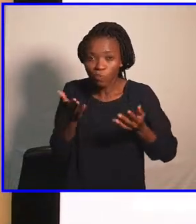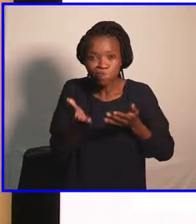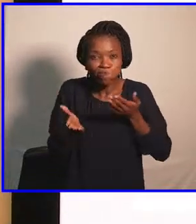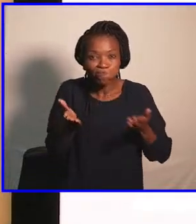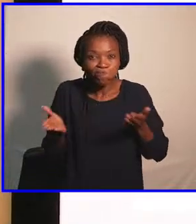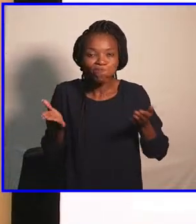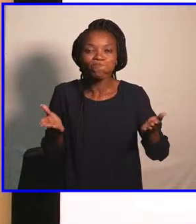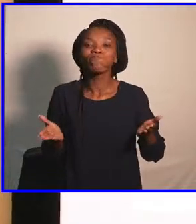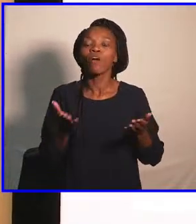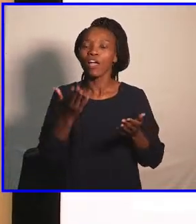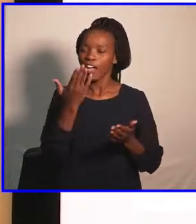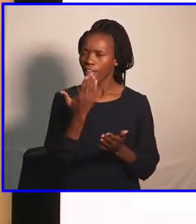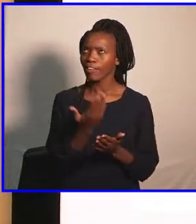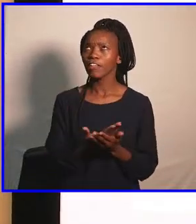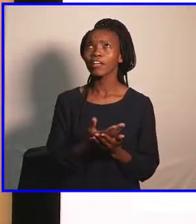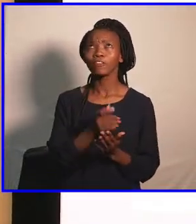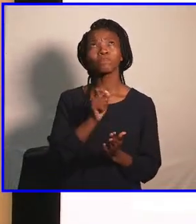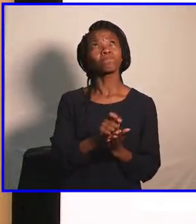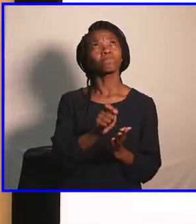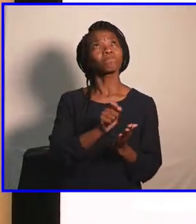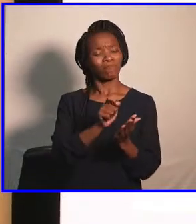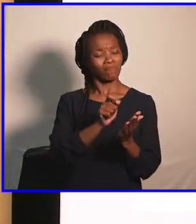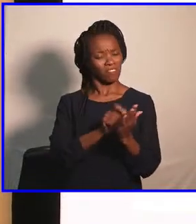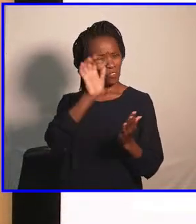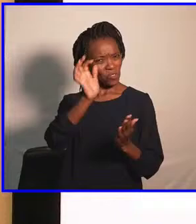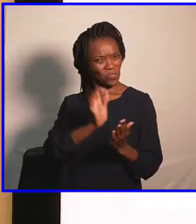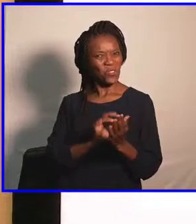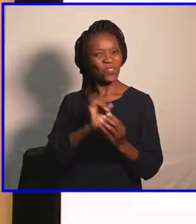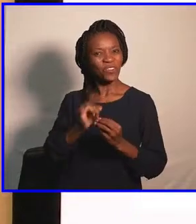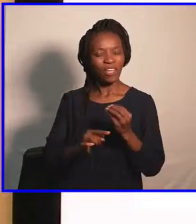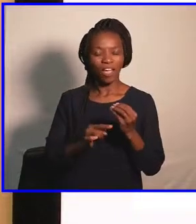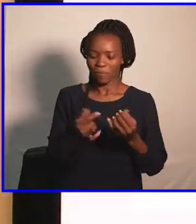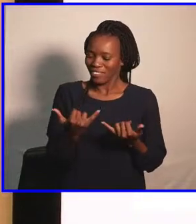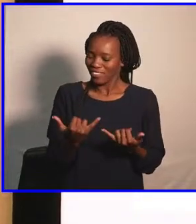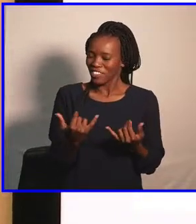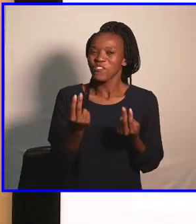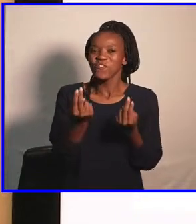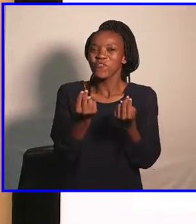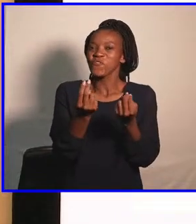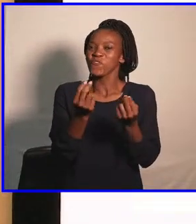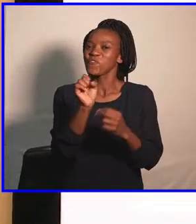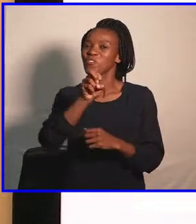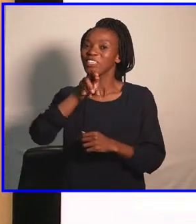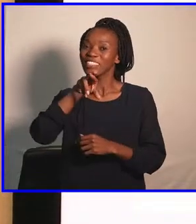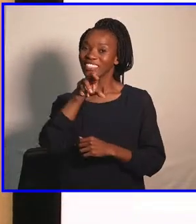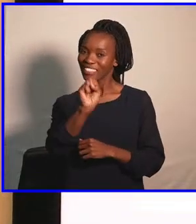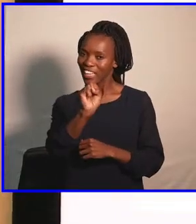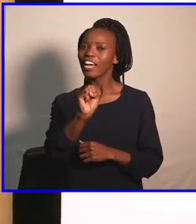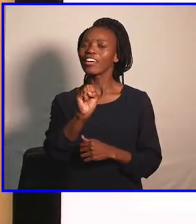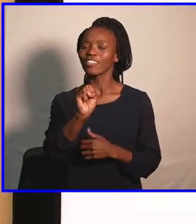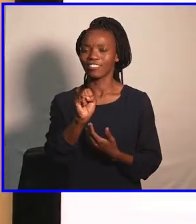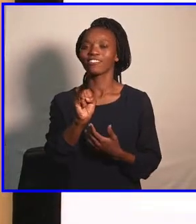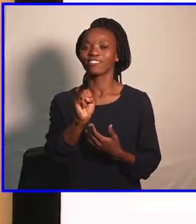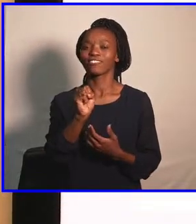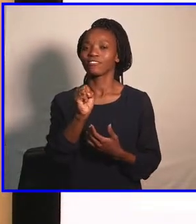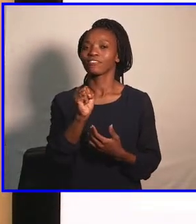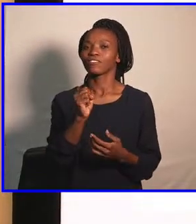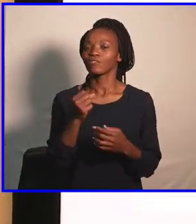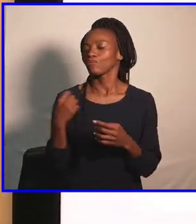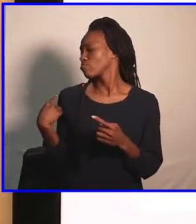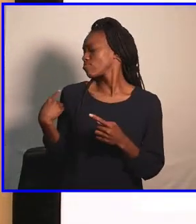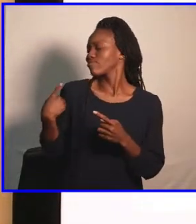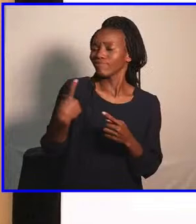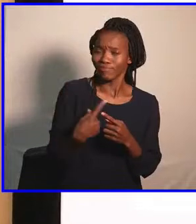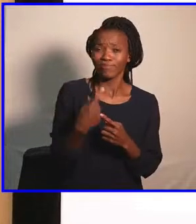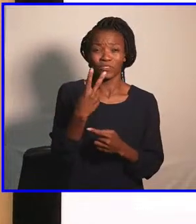be able to write the story of the modern SARS of 25 years. I do